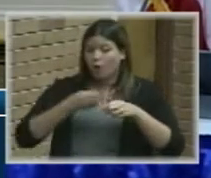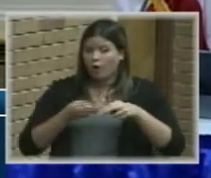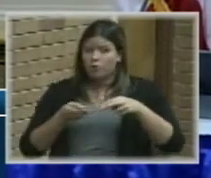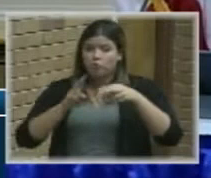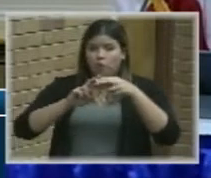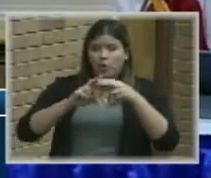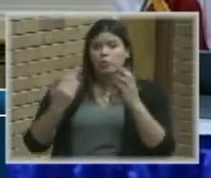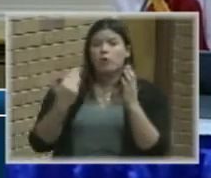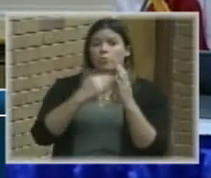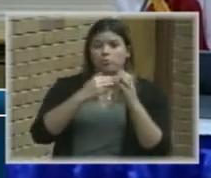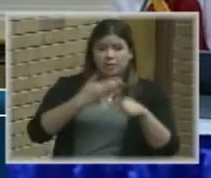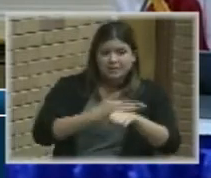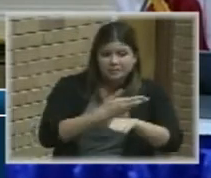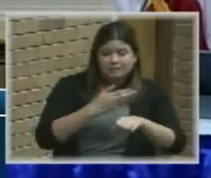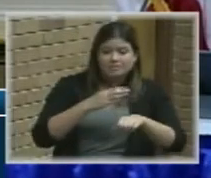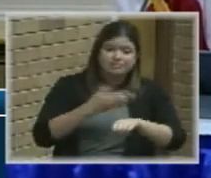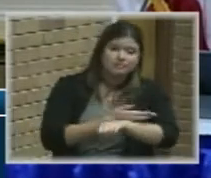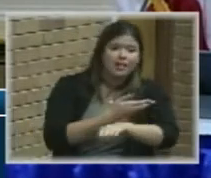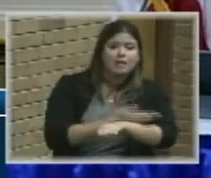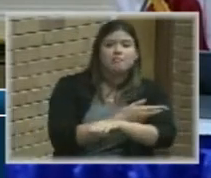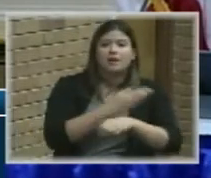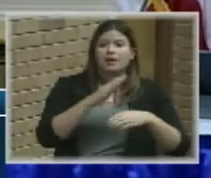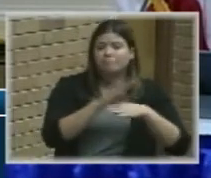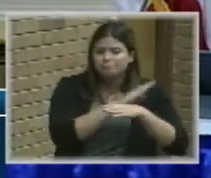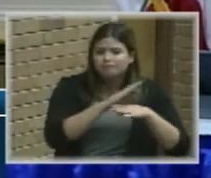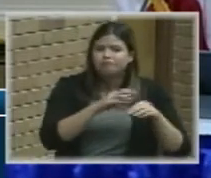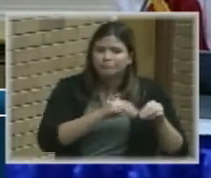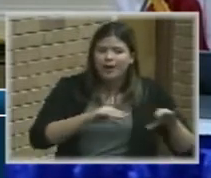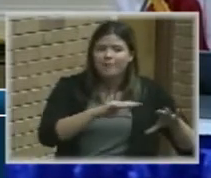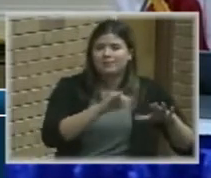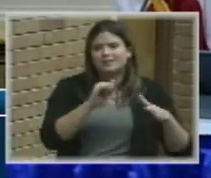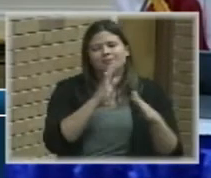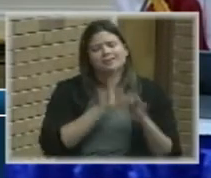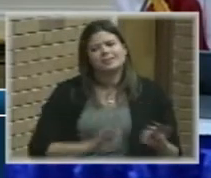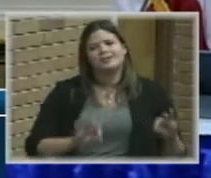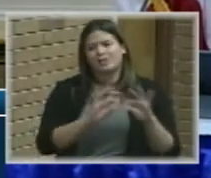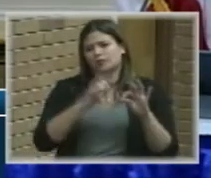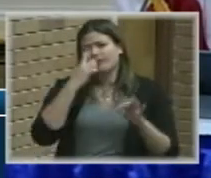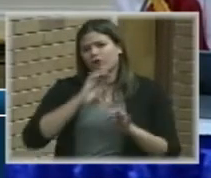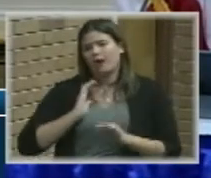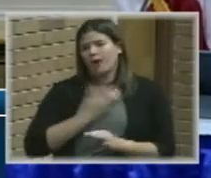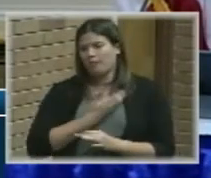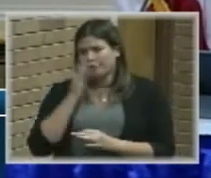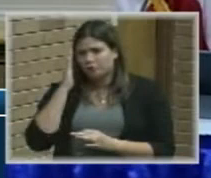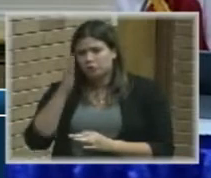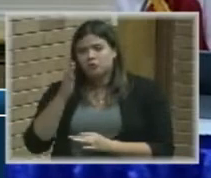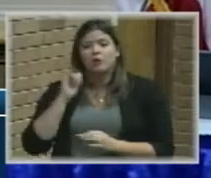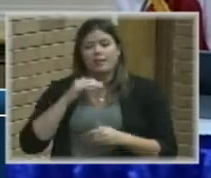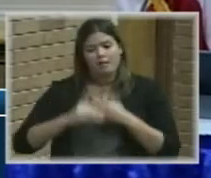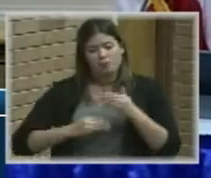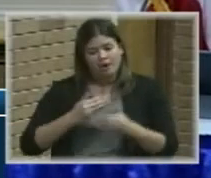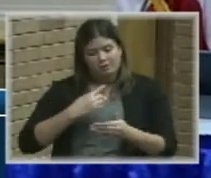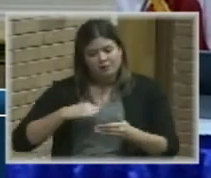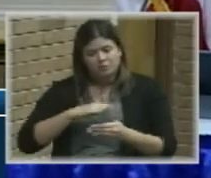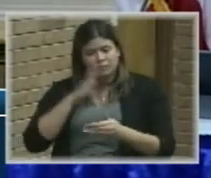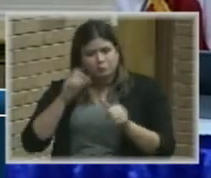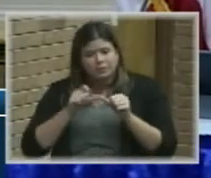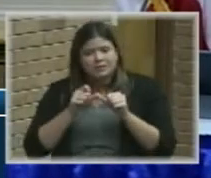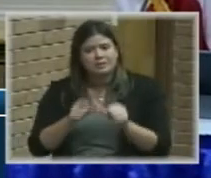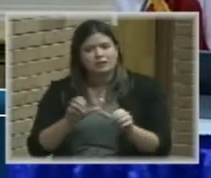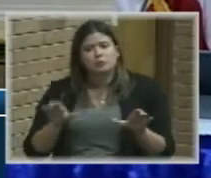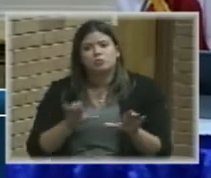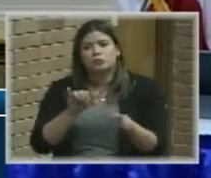commercial properties is essential to our future. It's a process that we will continue to do using careful